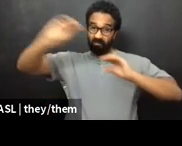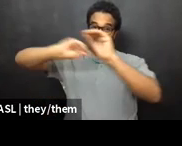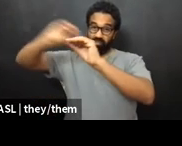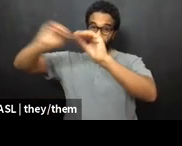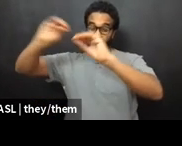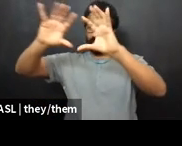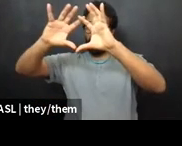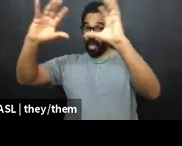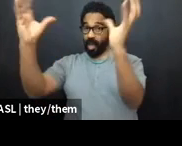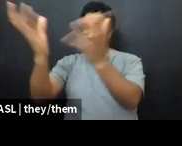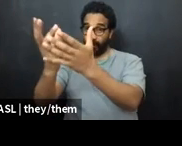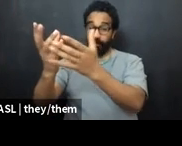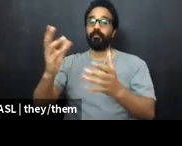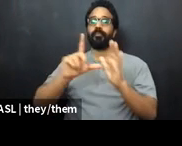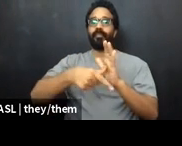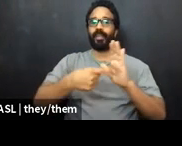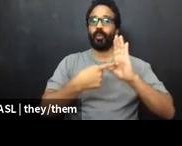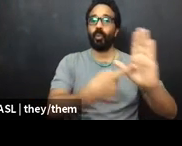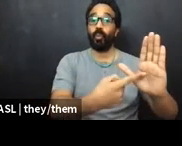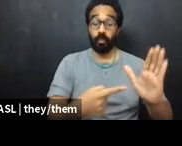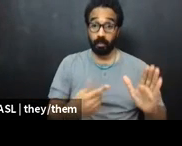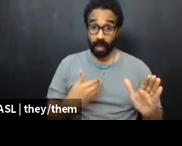Any music you want to share for 2 minutes?